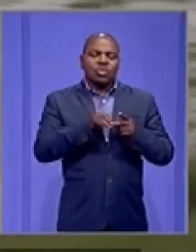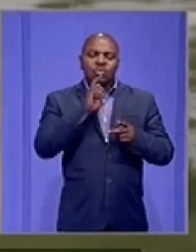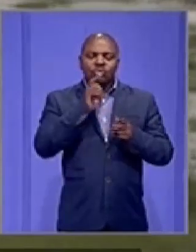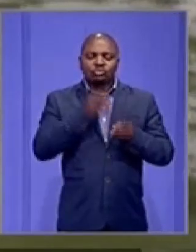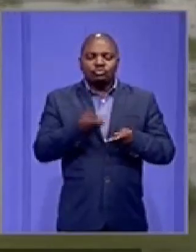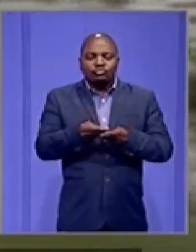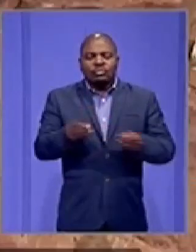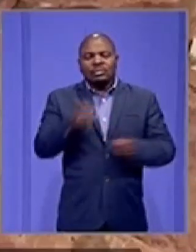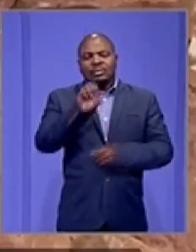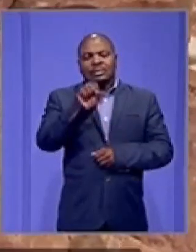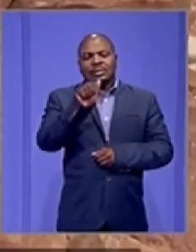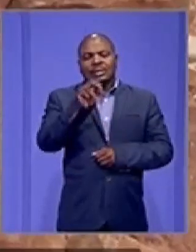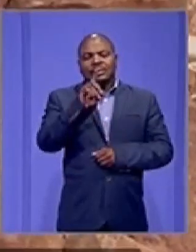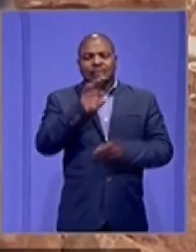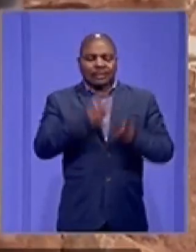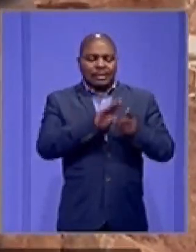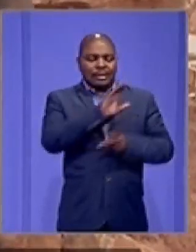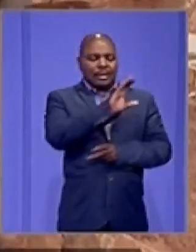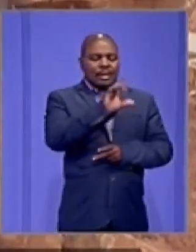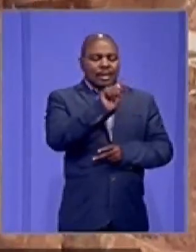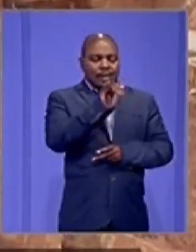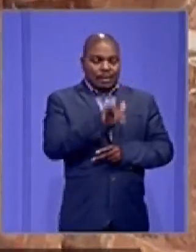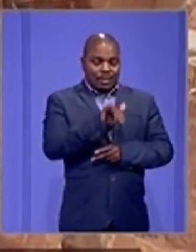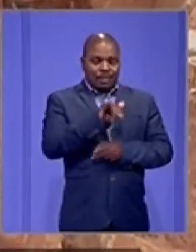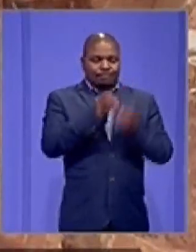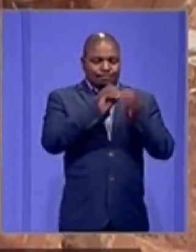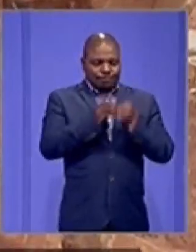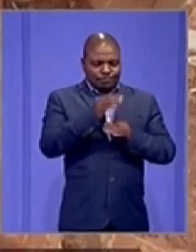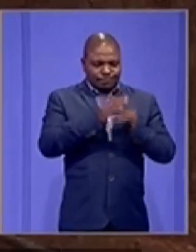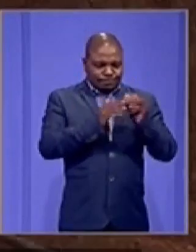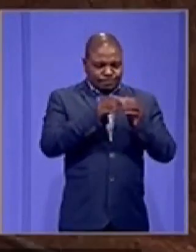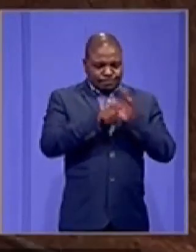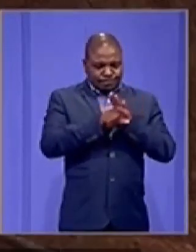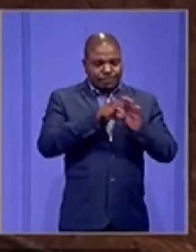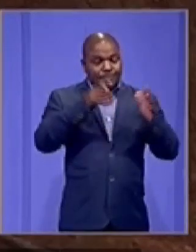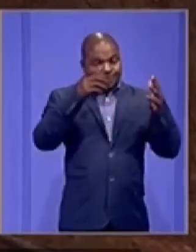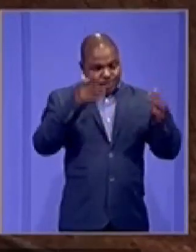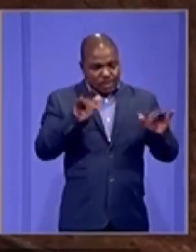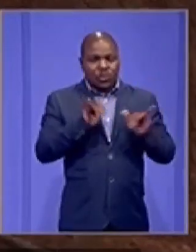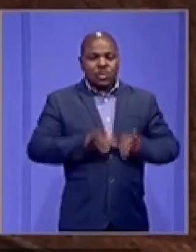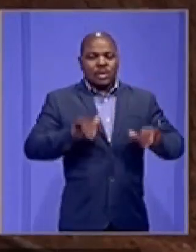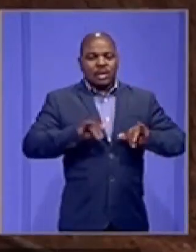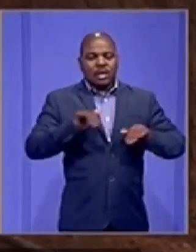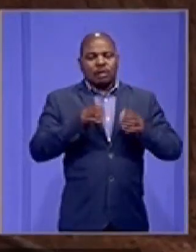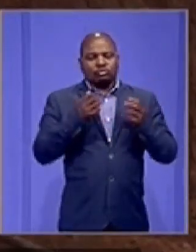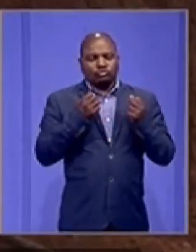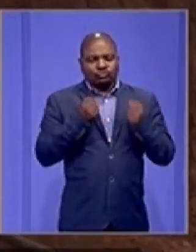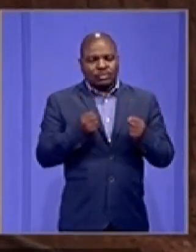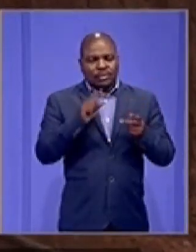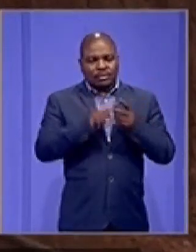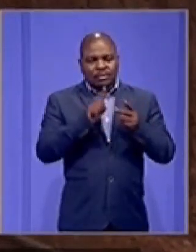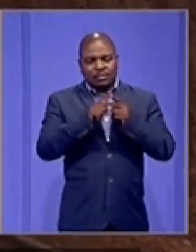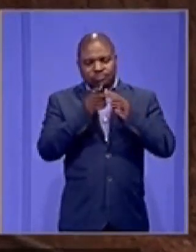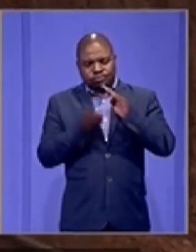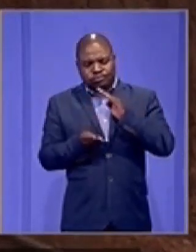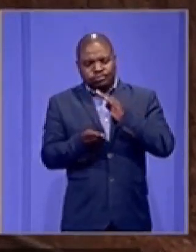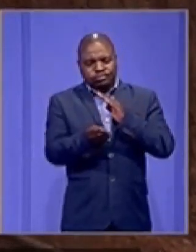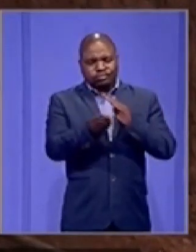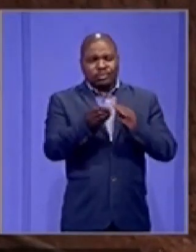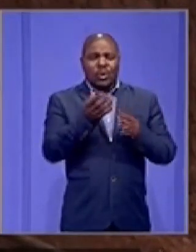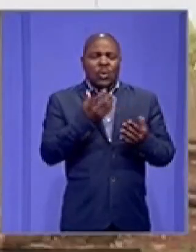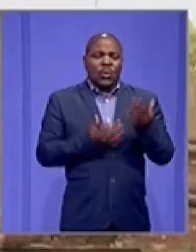noka le letsopa fela. Morago ga go bupša ke moo di letelwago gore di ome. Ka morago tša tsenywa ka ontong go apewa ka temperature